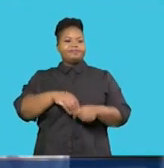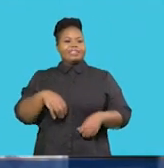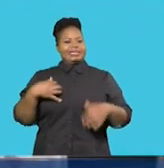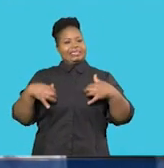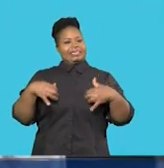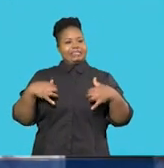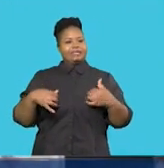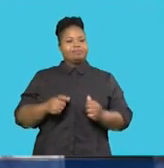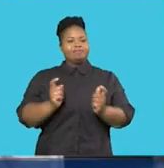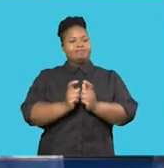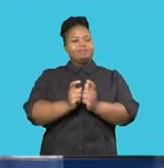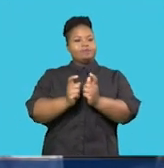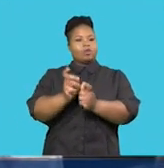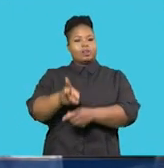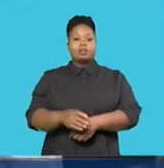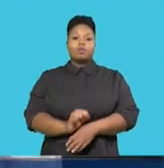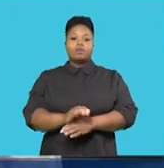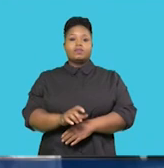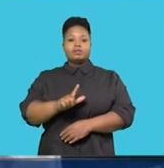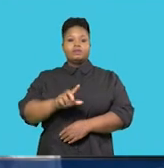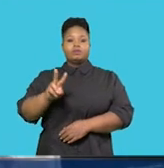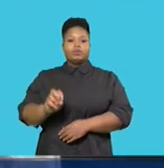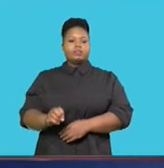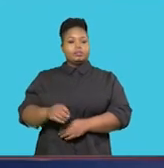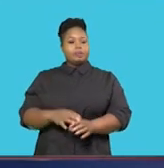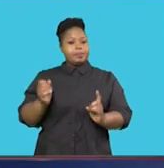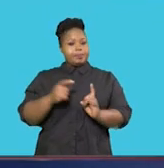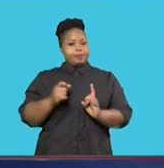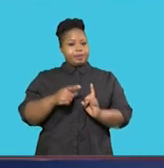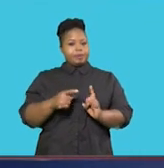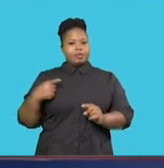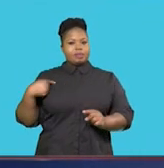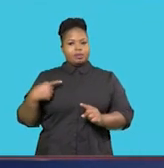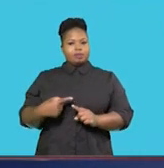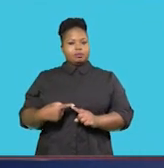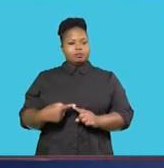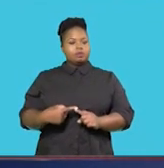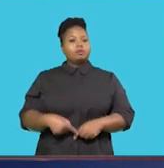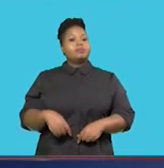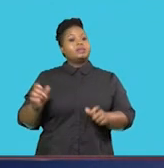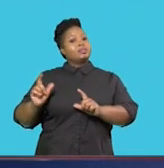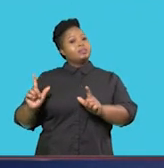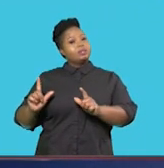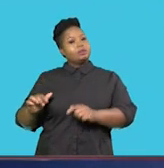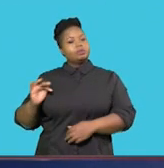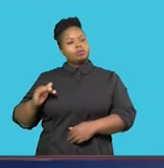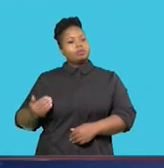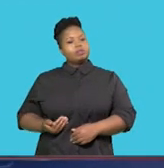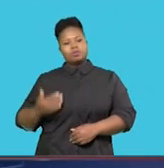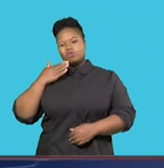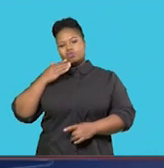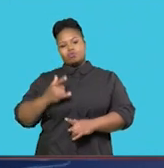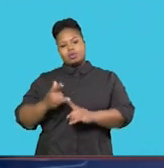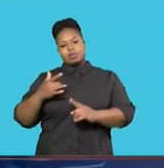schedule of games. Over 720 goals were scored in the previous campaign, and Mamelodi Sundowns ladies won the